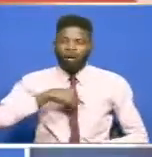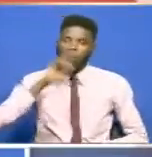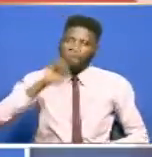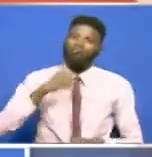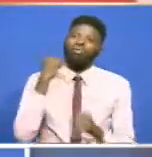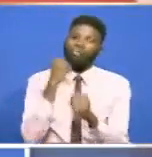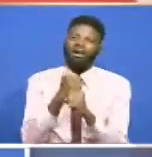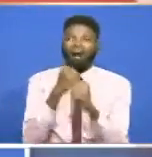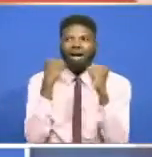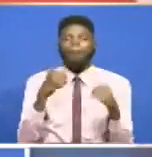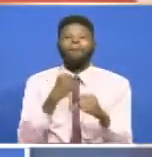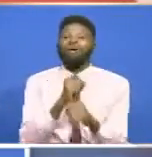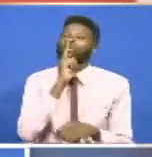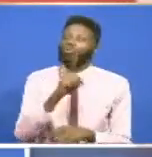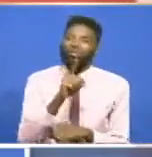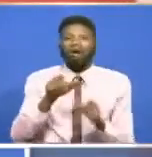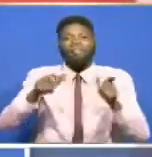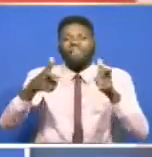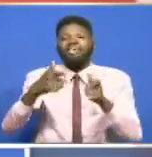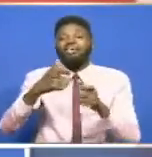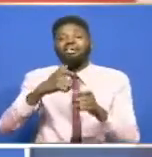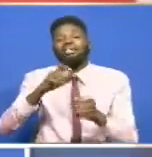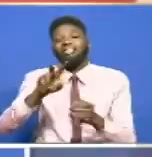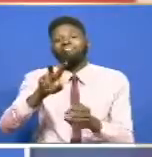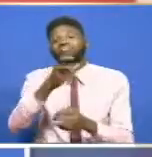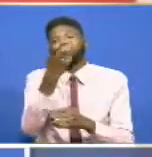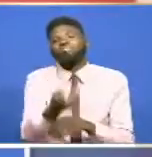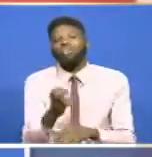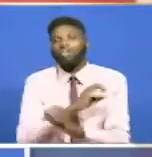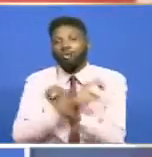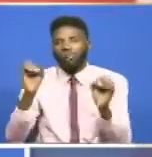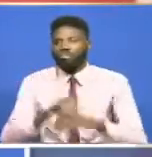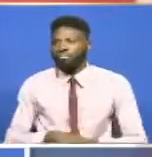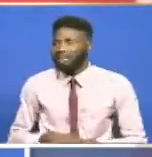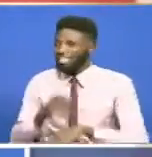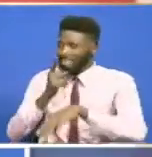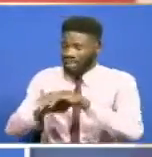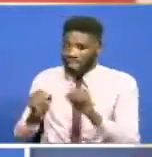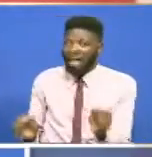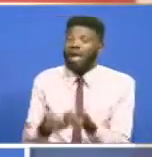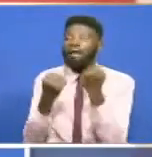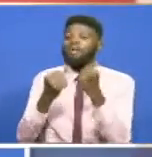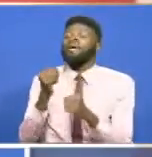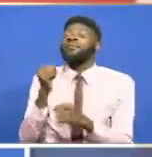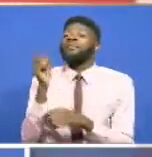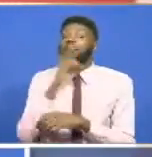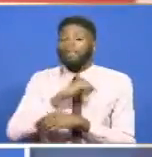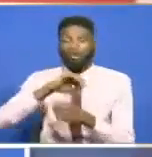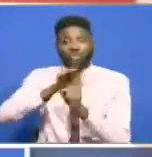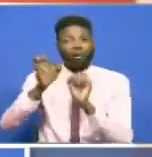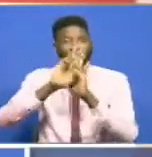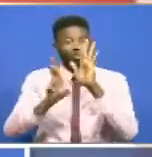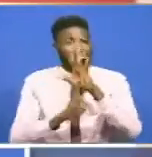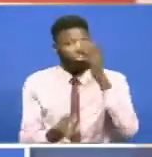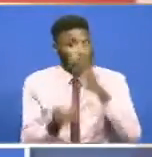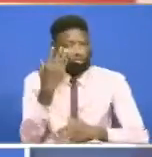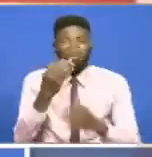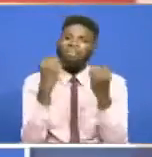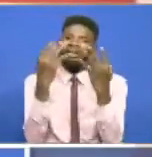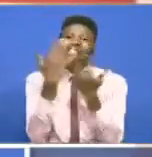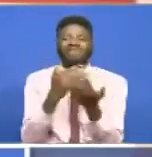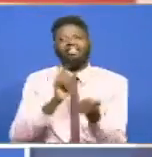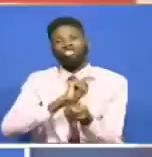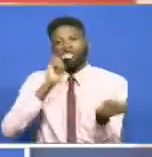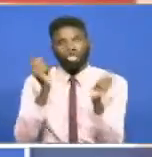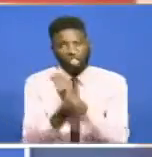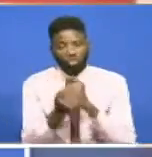still, especially shortly after lockdown, a lot of things changed to adapt the new normal, because the practice of journalism